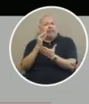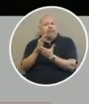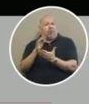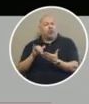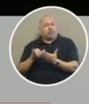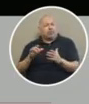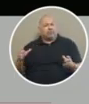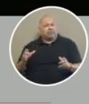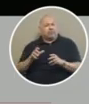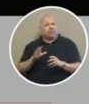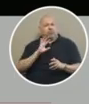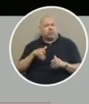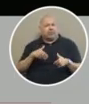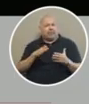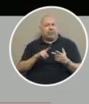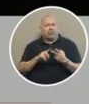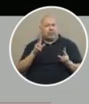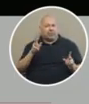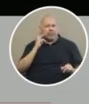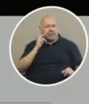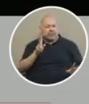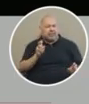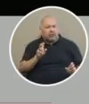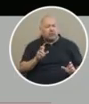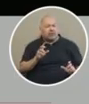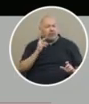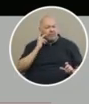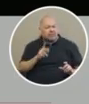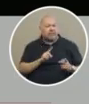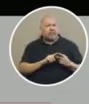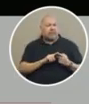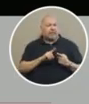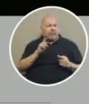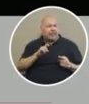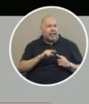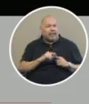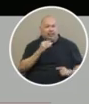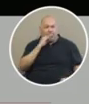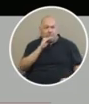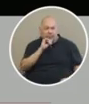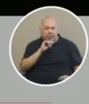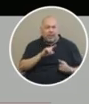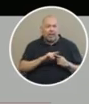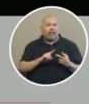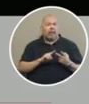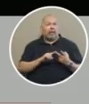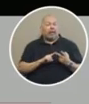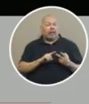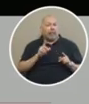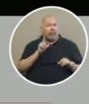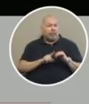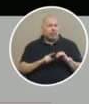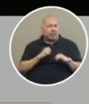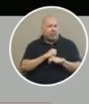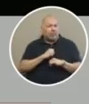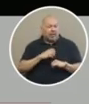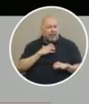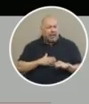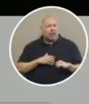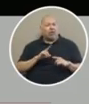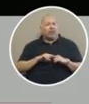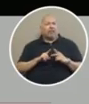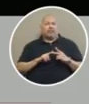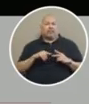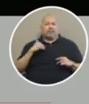to address issues that we're seeing arise in terms of the needs at the food bank. El Pasoans Fighting Hunger, that's been